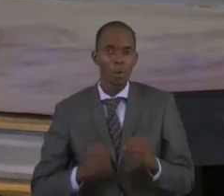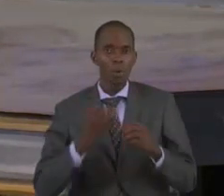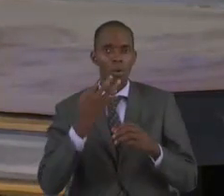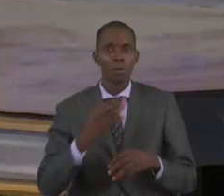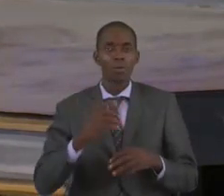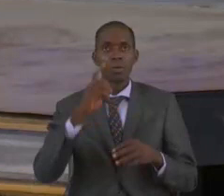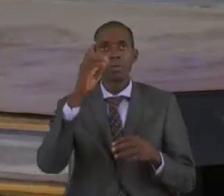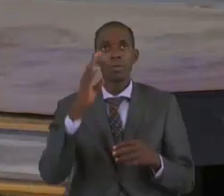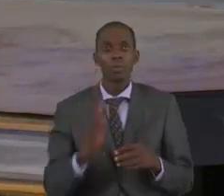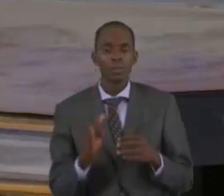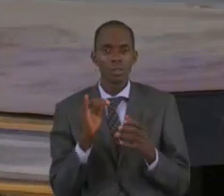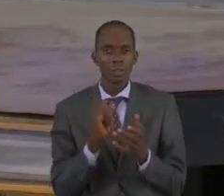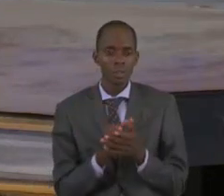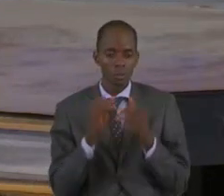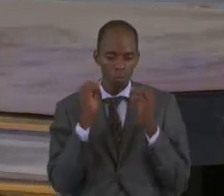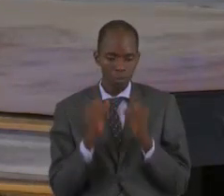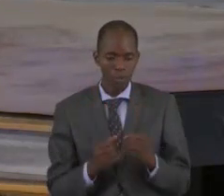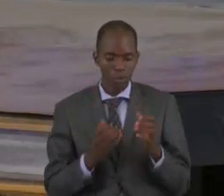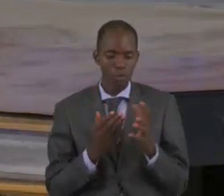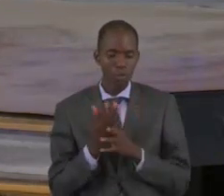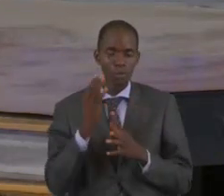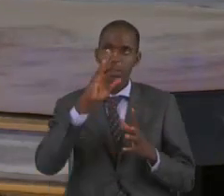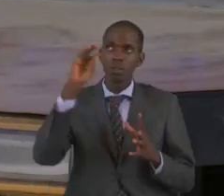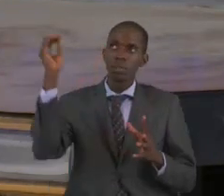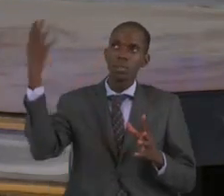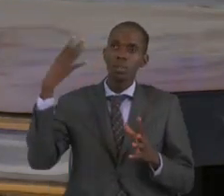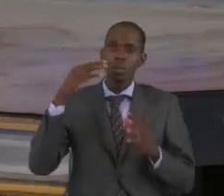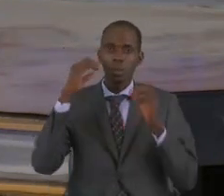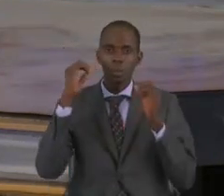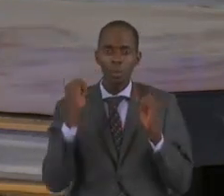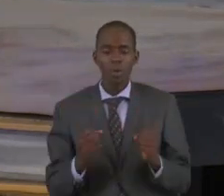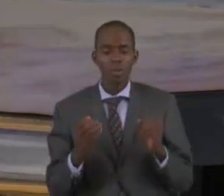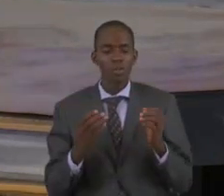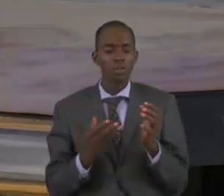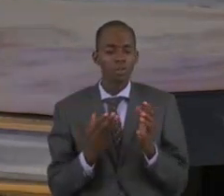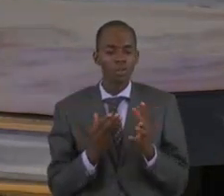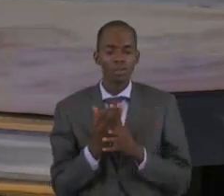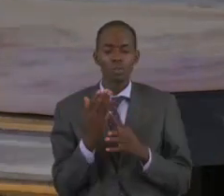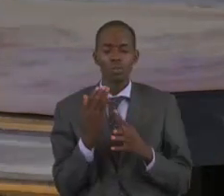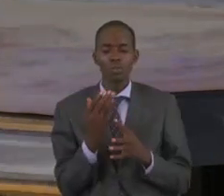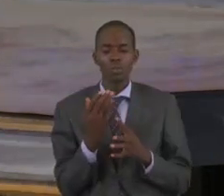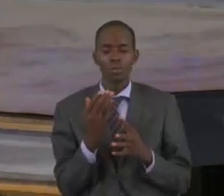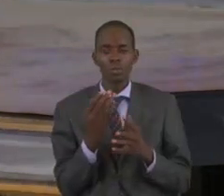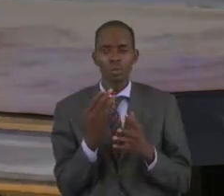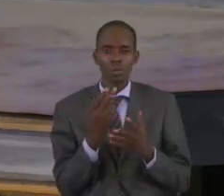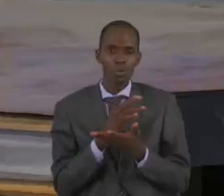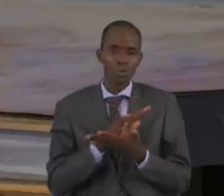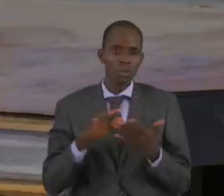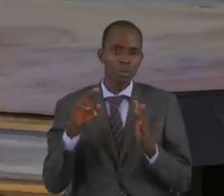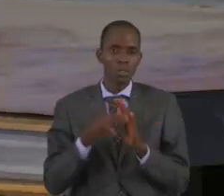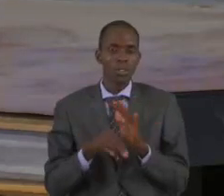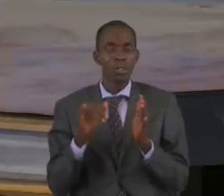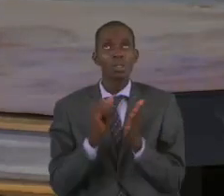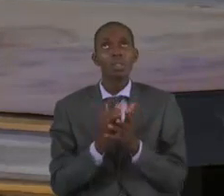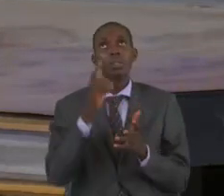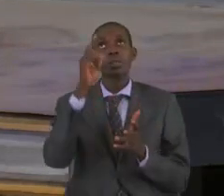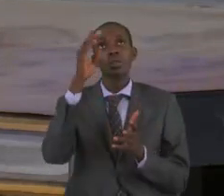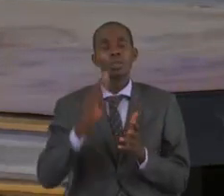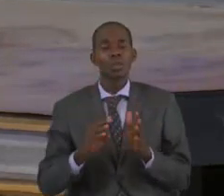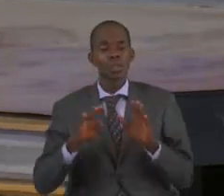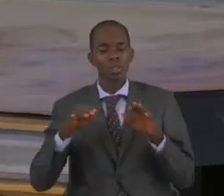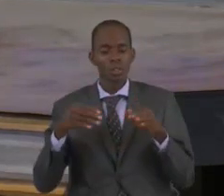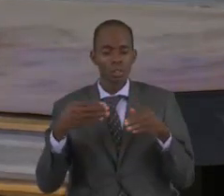God, that power through grace, that power for godliness that God gave